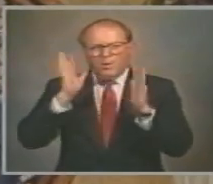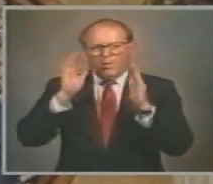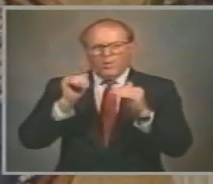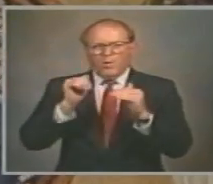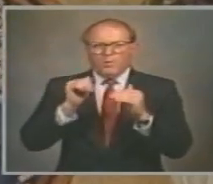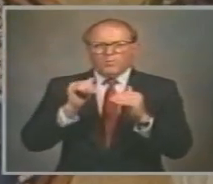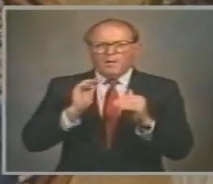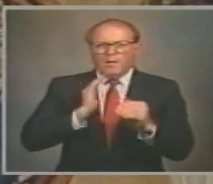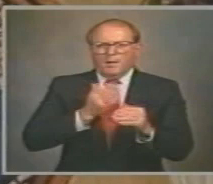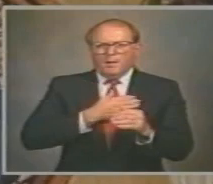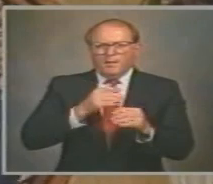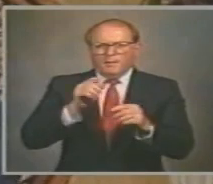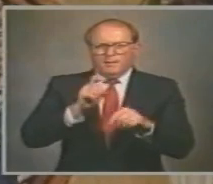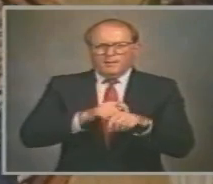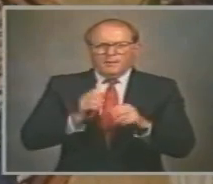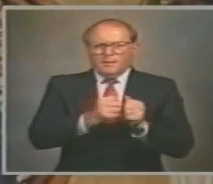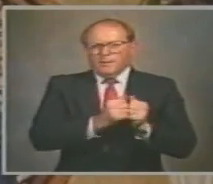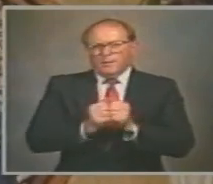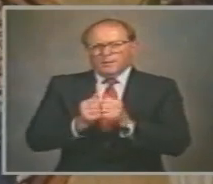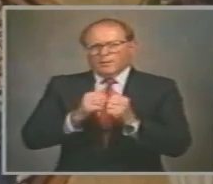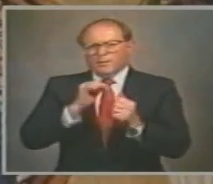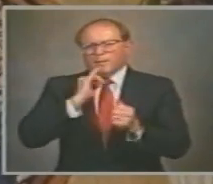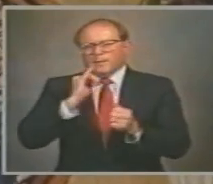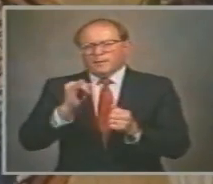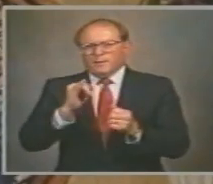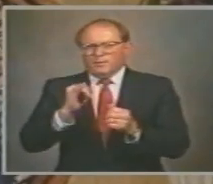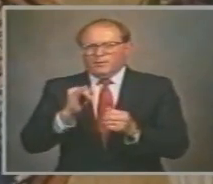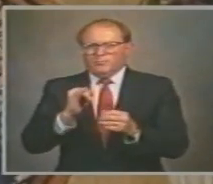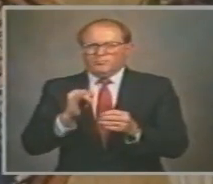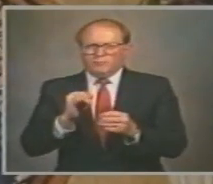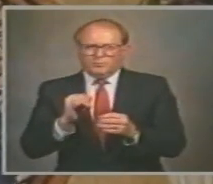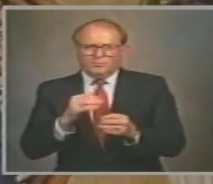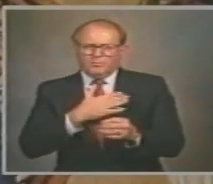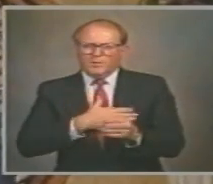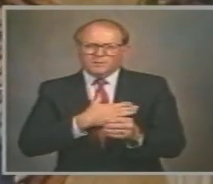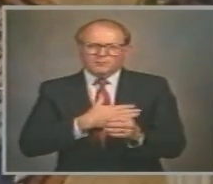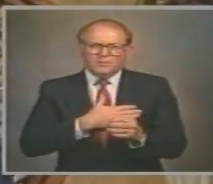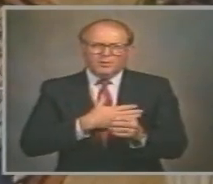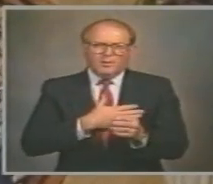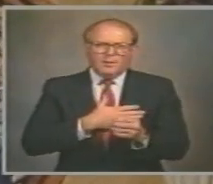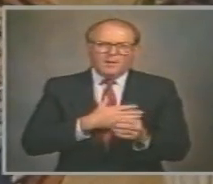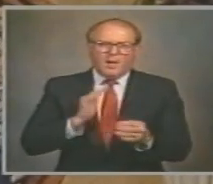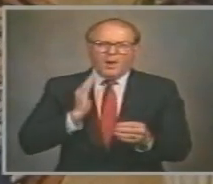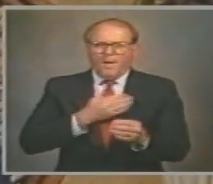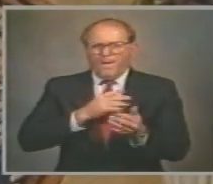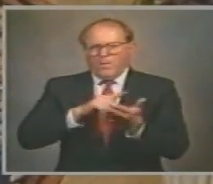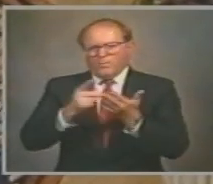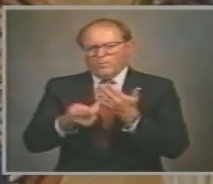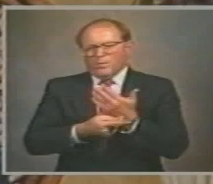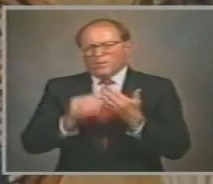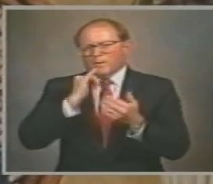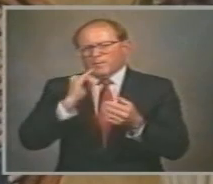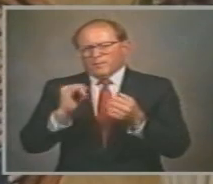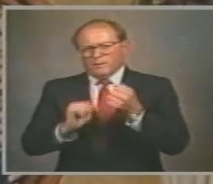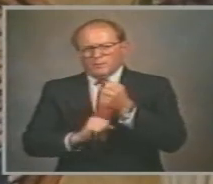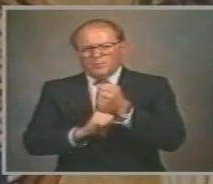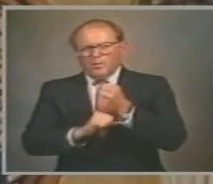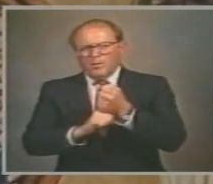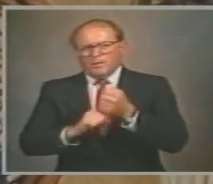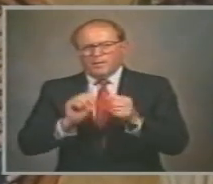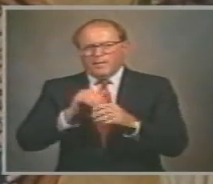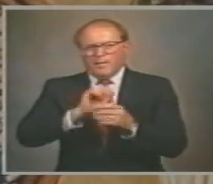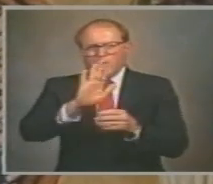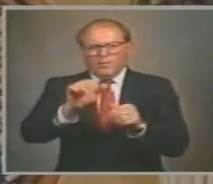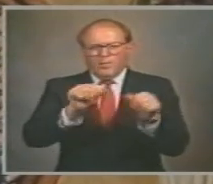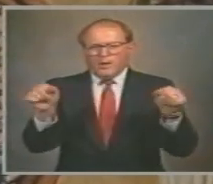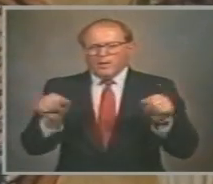been well spent and you've been blessed by something that we've said or done. Our program is presented in this area by your caring Christian